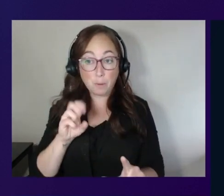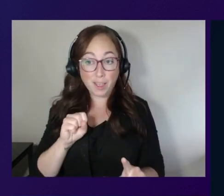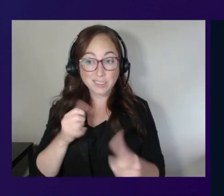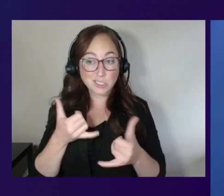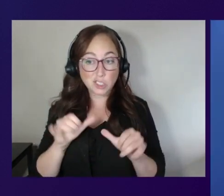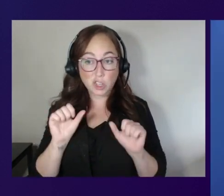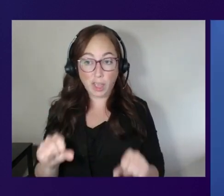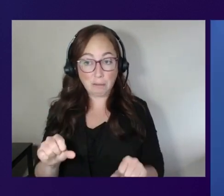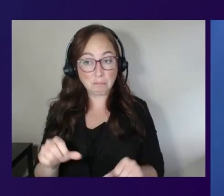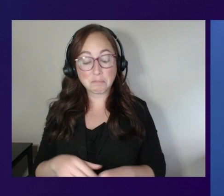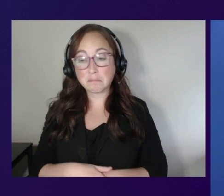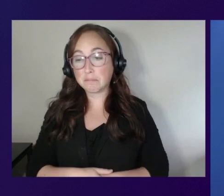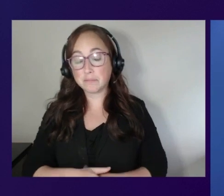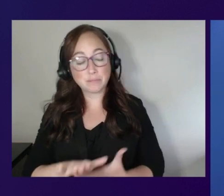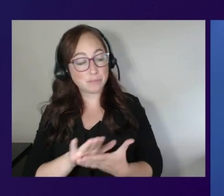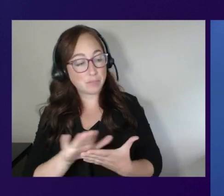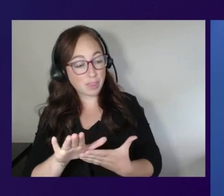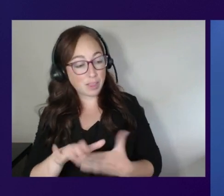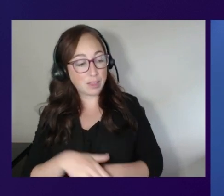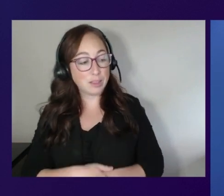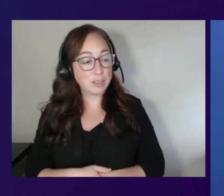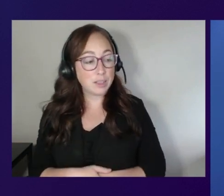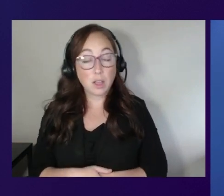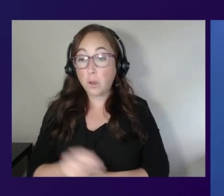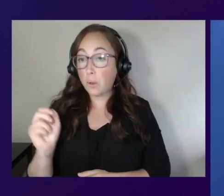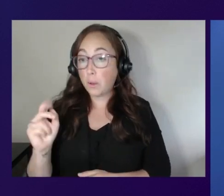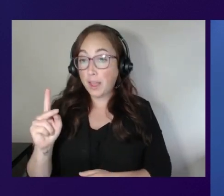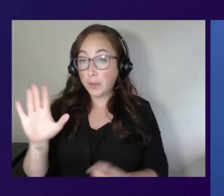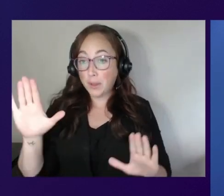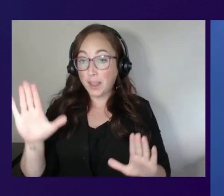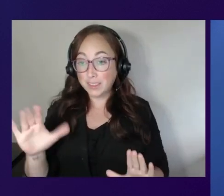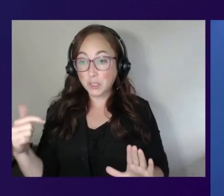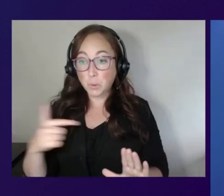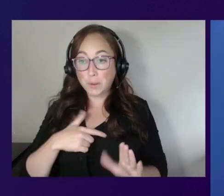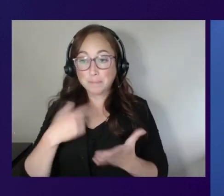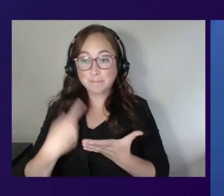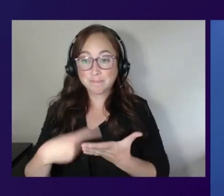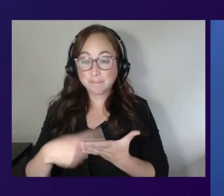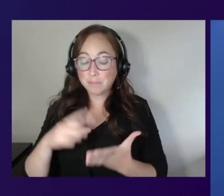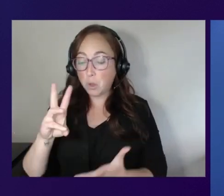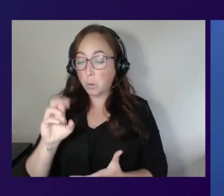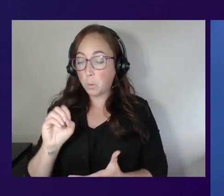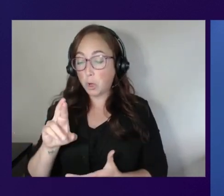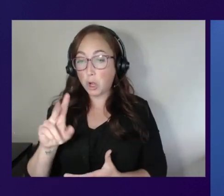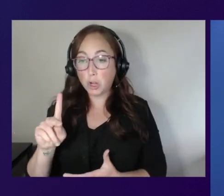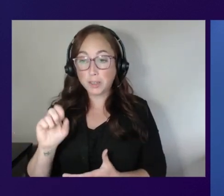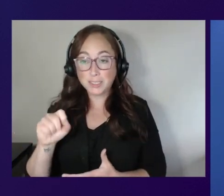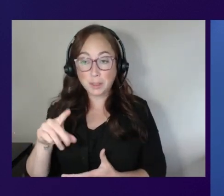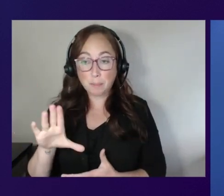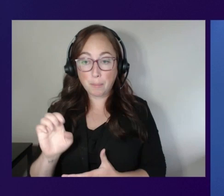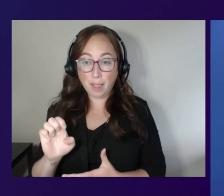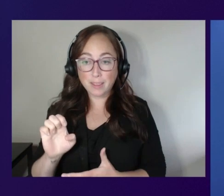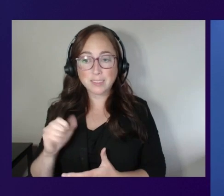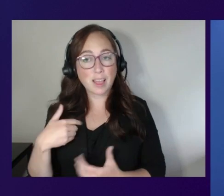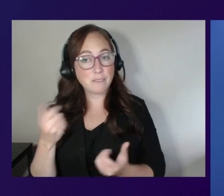Very nice. Very nice. Okay, great. So we've been talking workspaces. You also had a few other services up